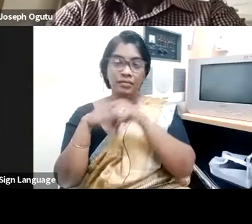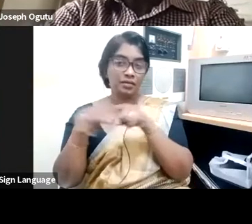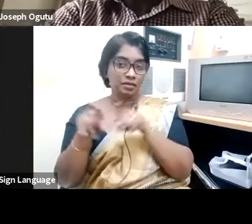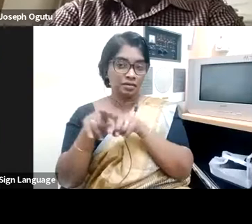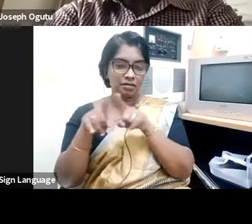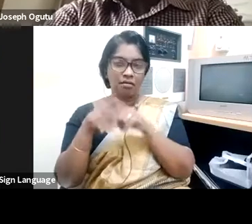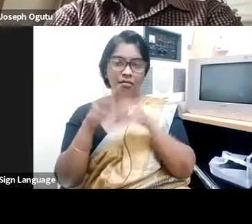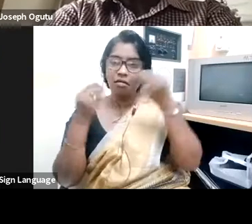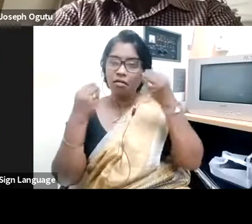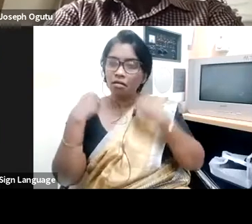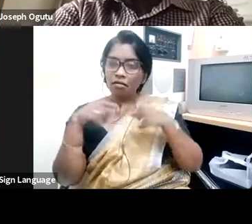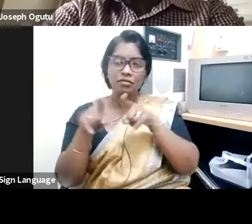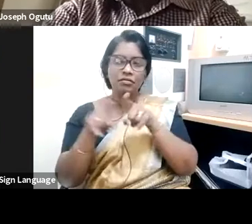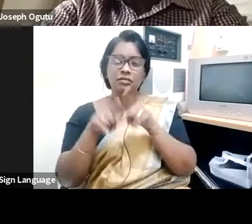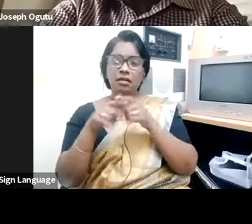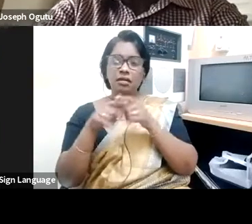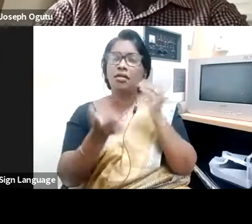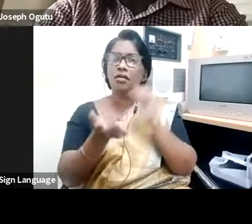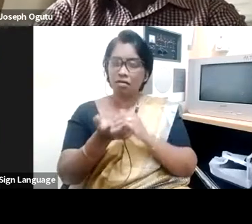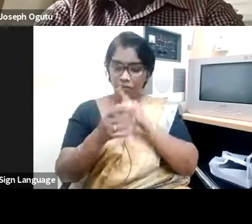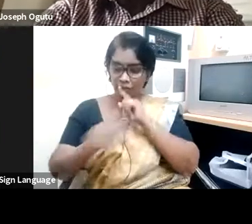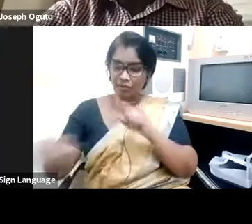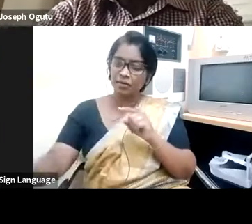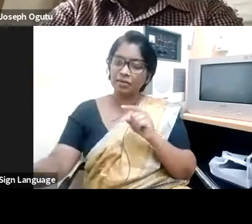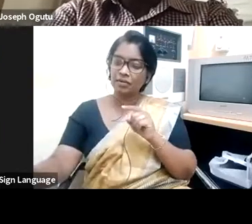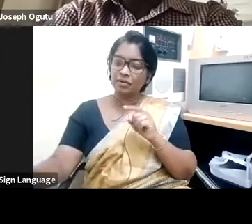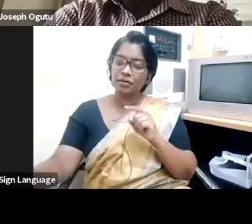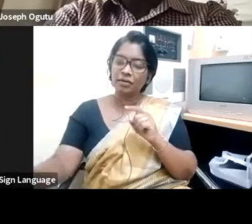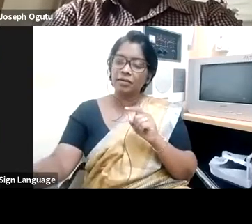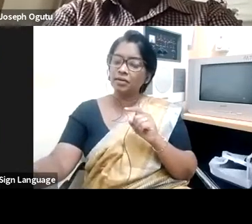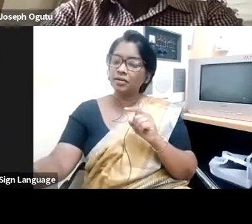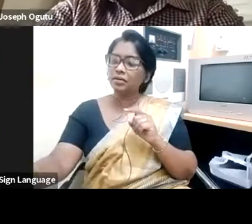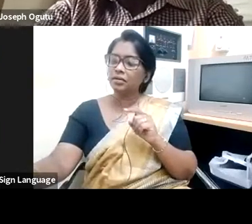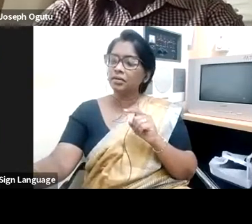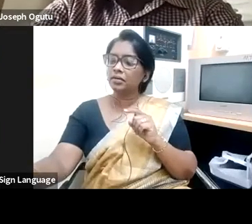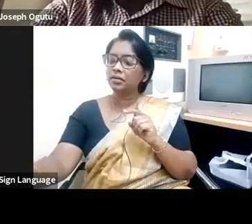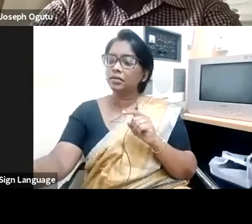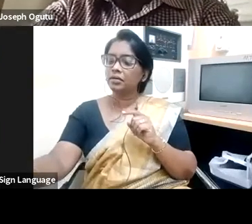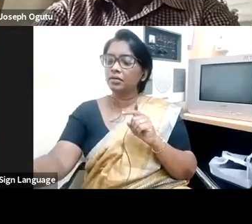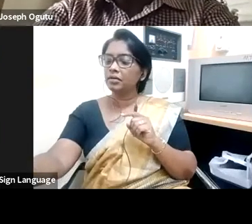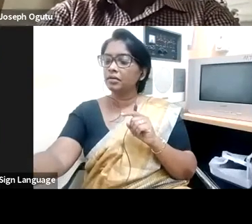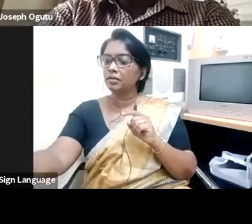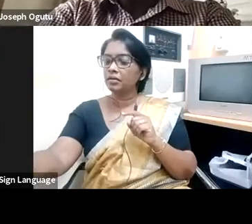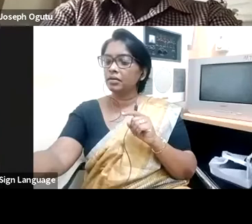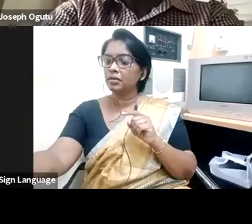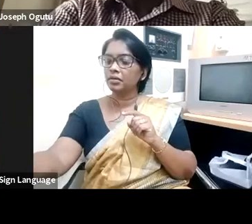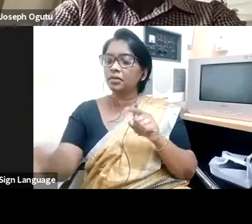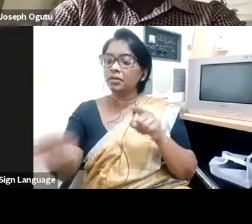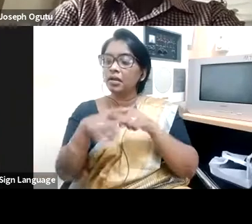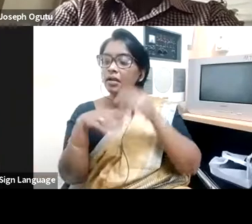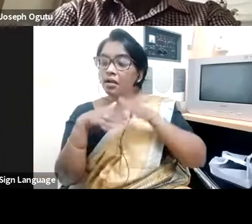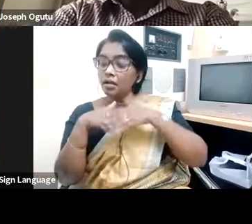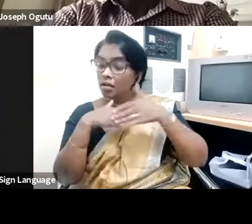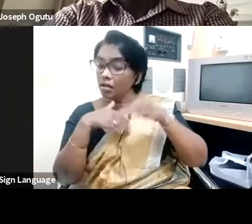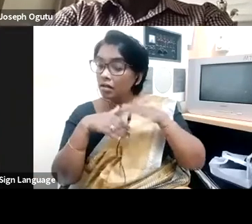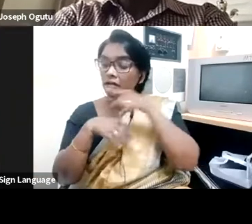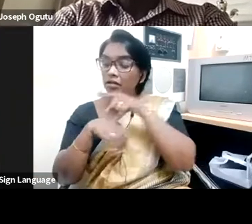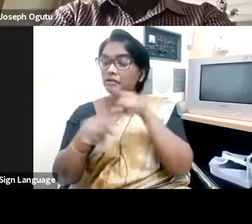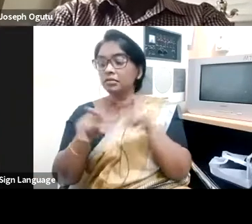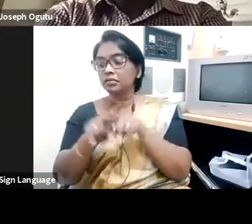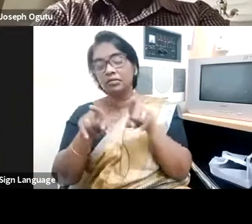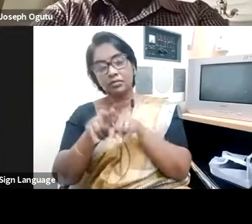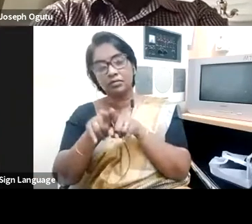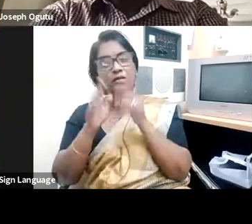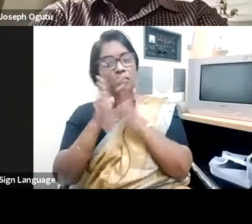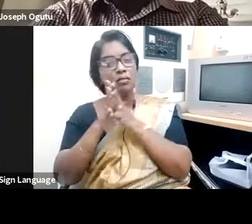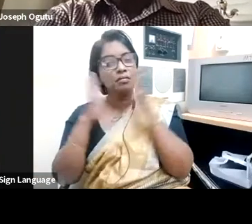what are some of the failures? Have you or your organization, your experience? What are some failures? Because you're a big company, so when you say about failures, I think it's going to